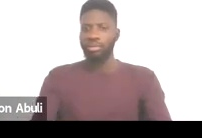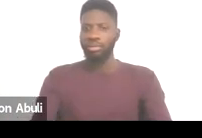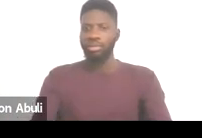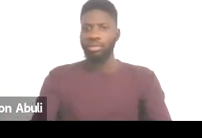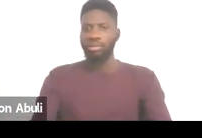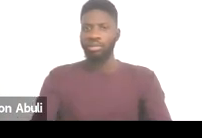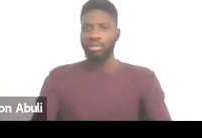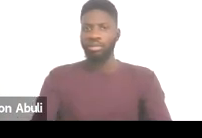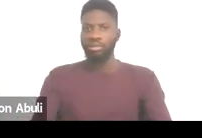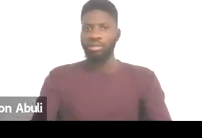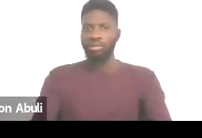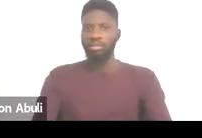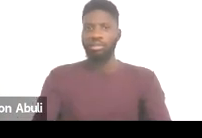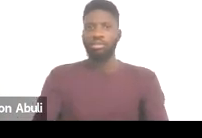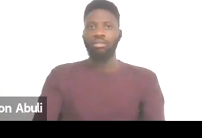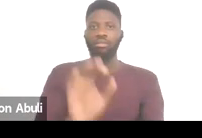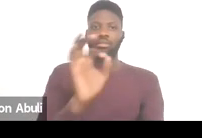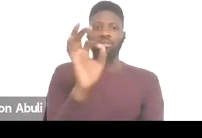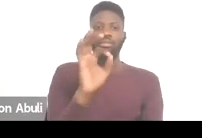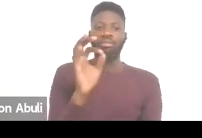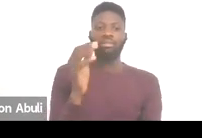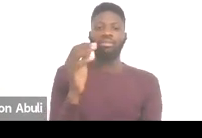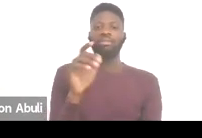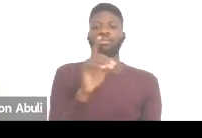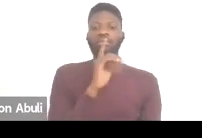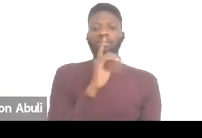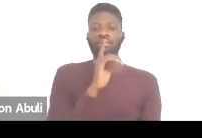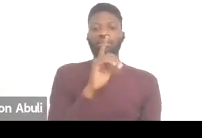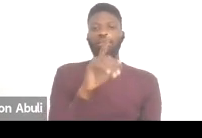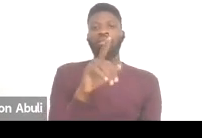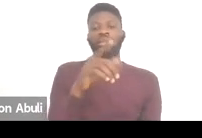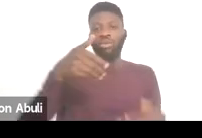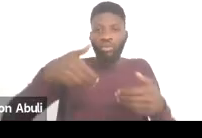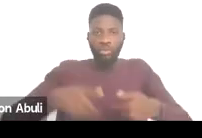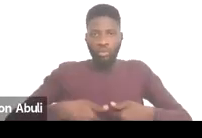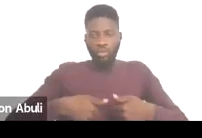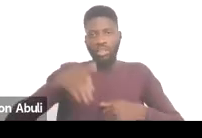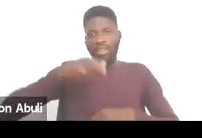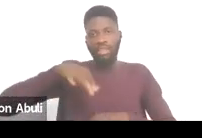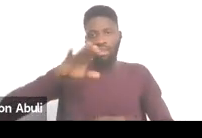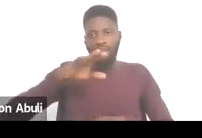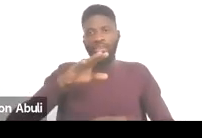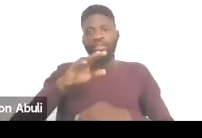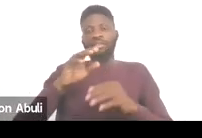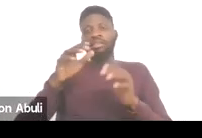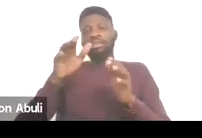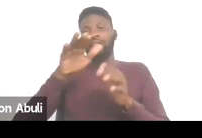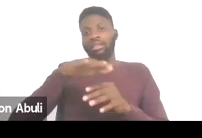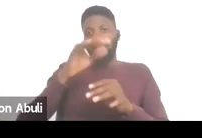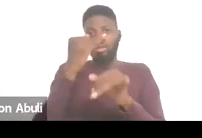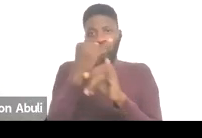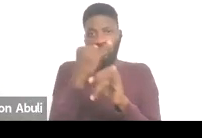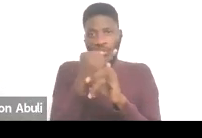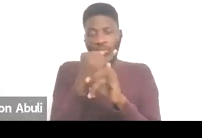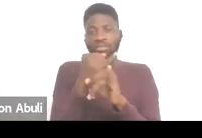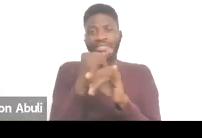the employment industry or the work industry is quite is quite high. We